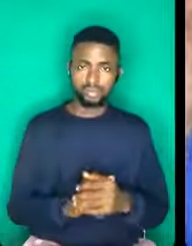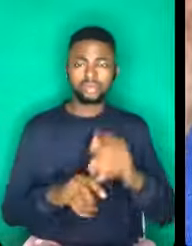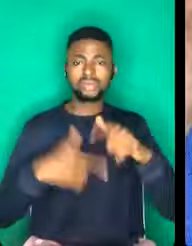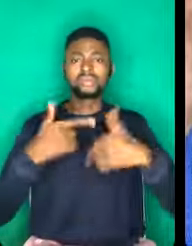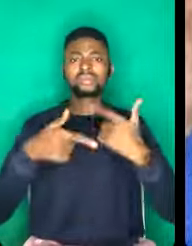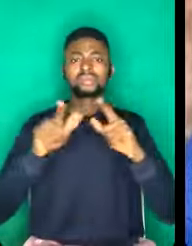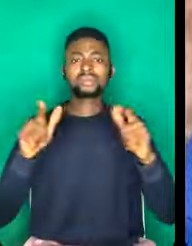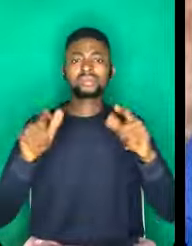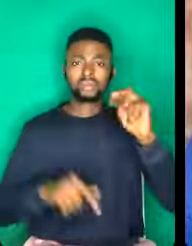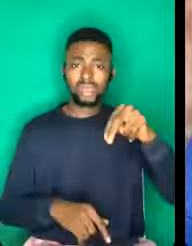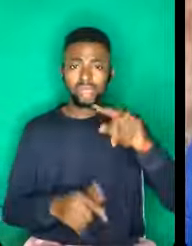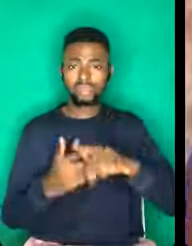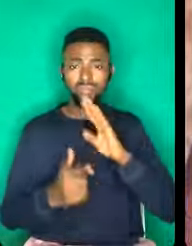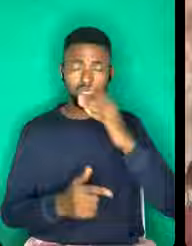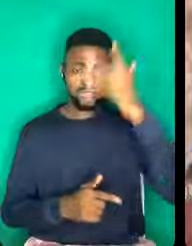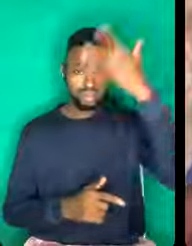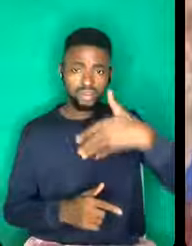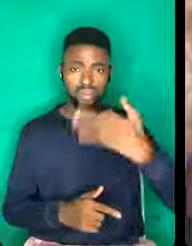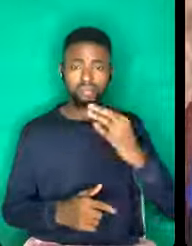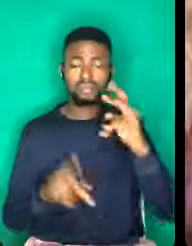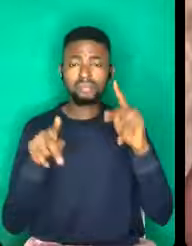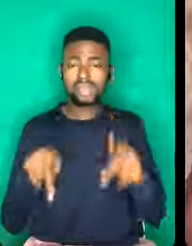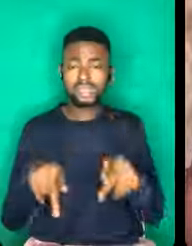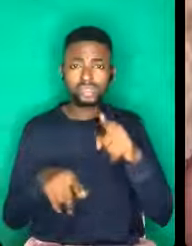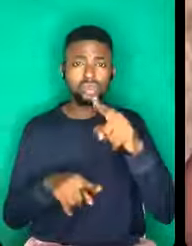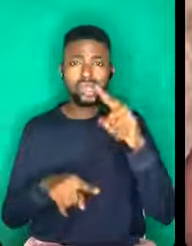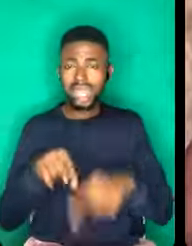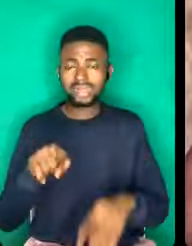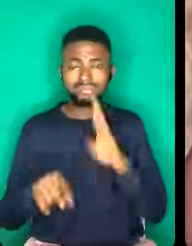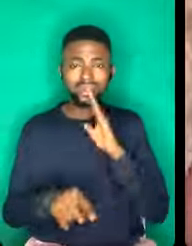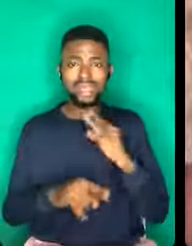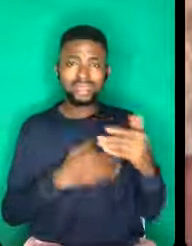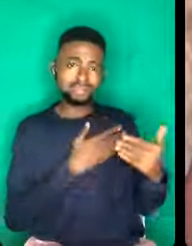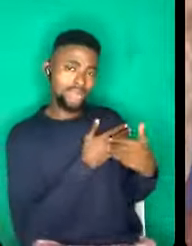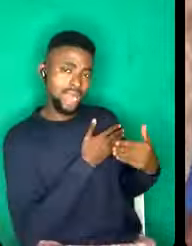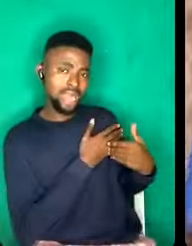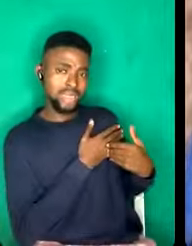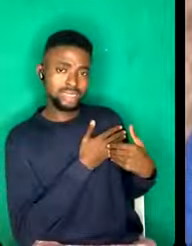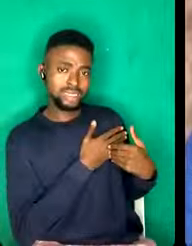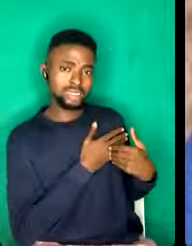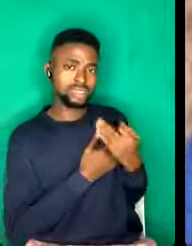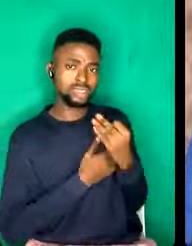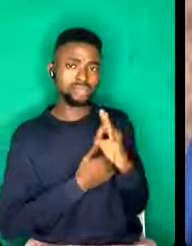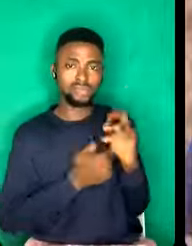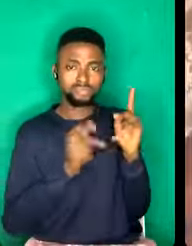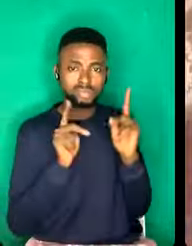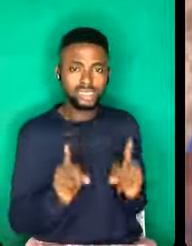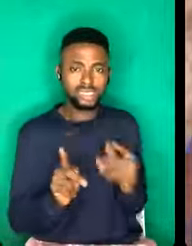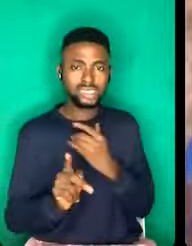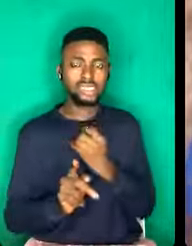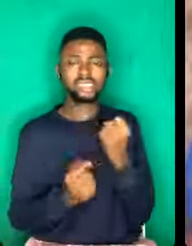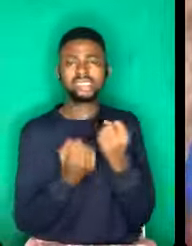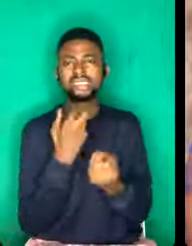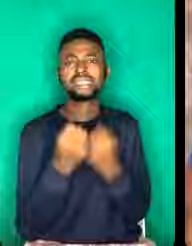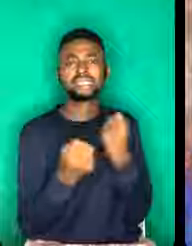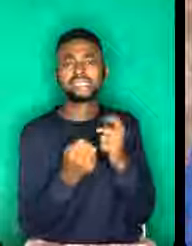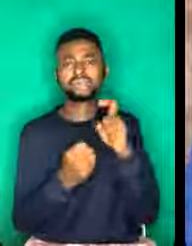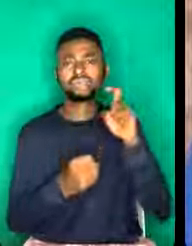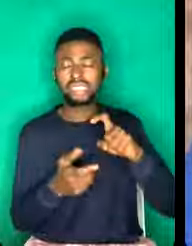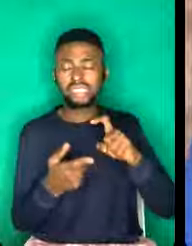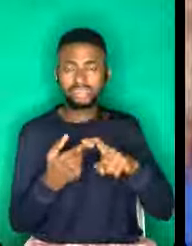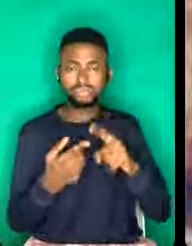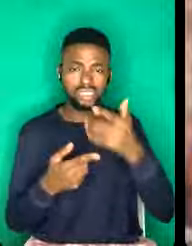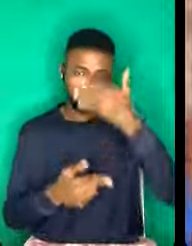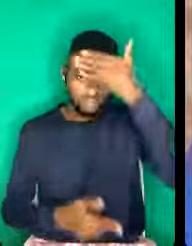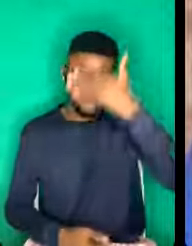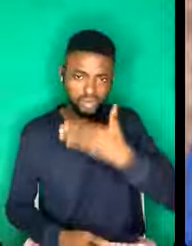of the person. You can't be at the back and of the person and use sign language. You have to be in front of the person. So you have